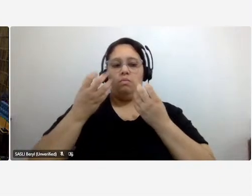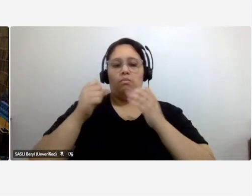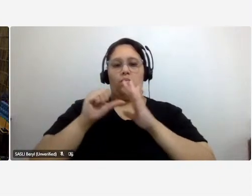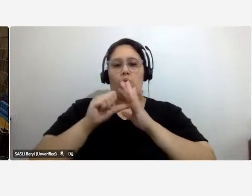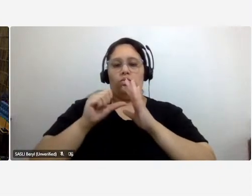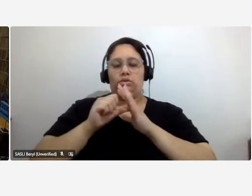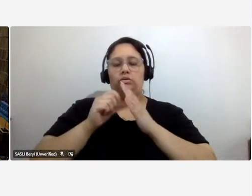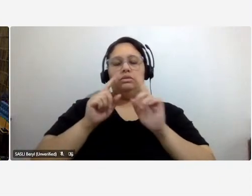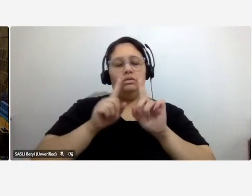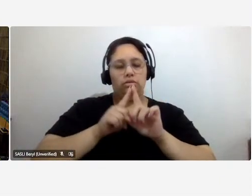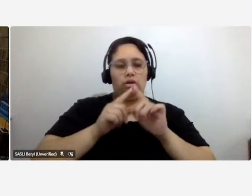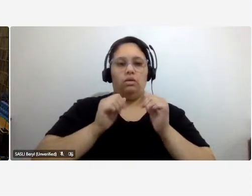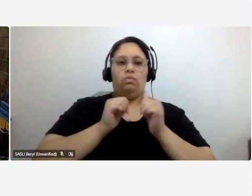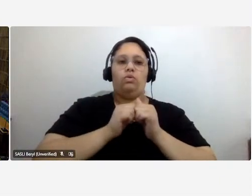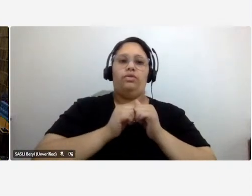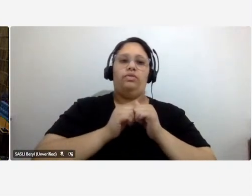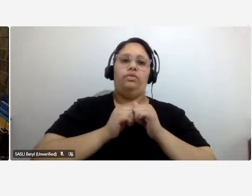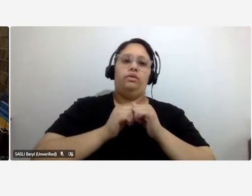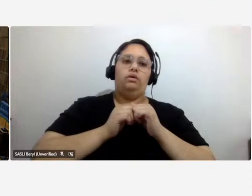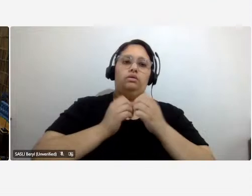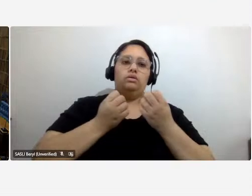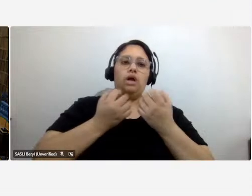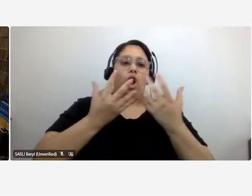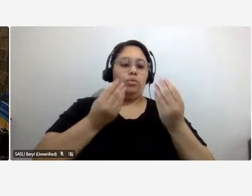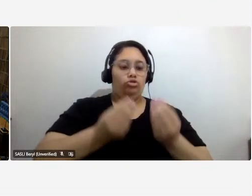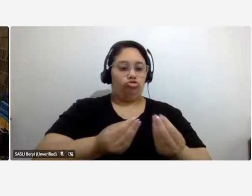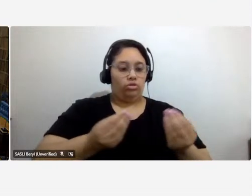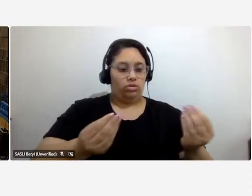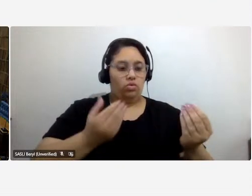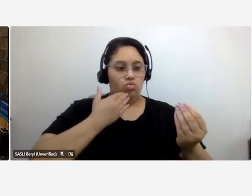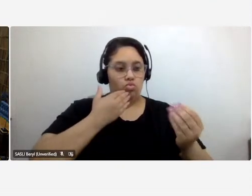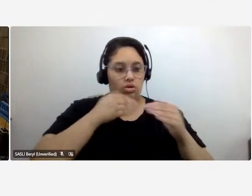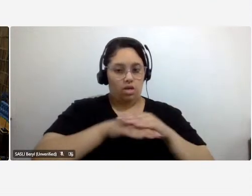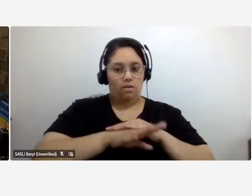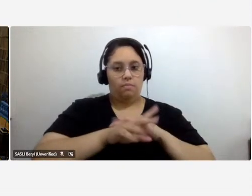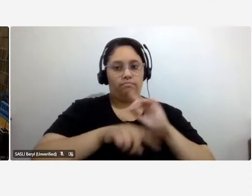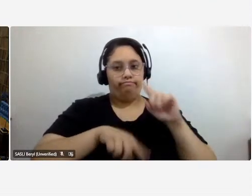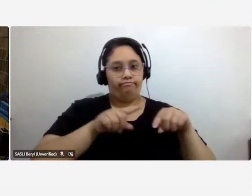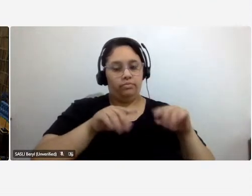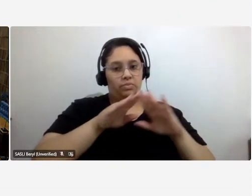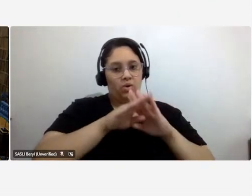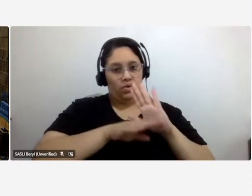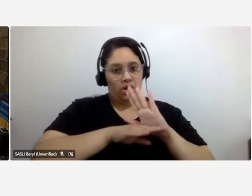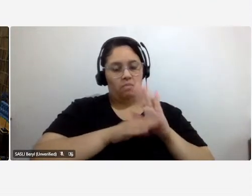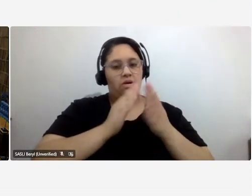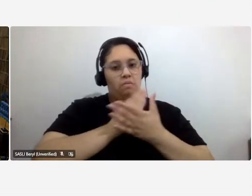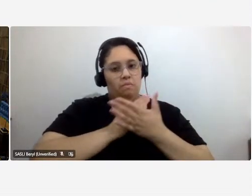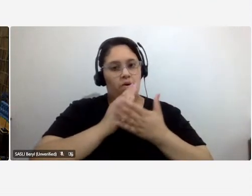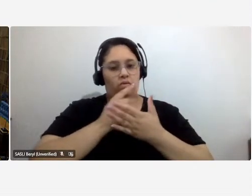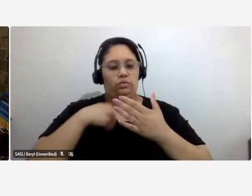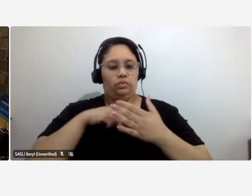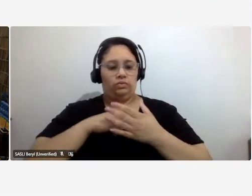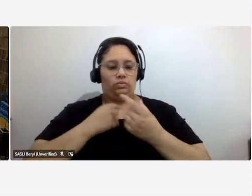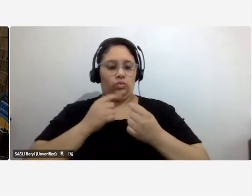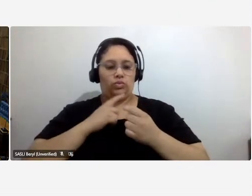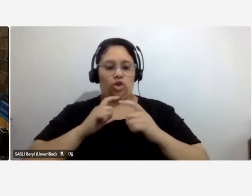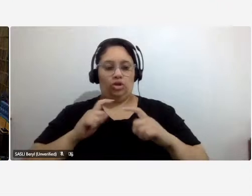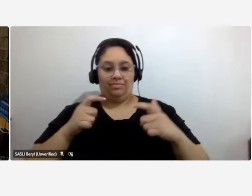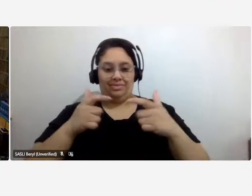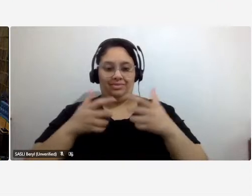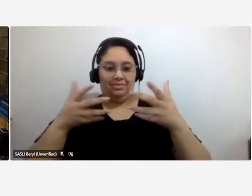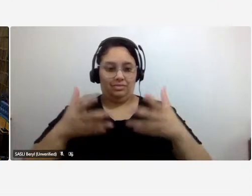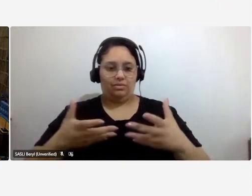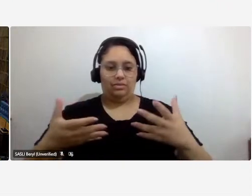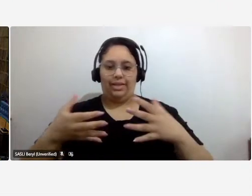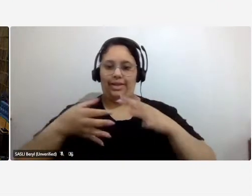thing with the number of children going through various programs. They're part of what we do, because this committee is